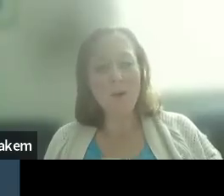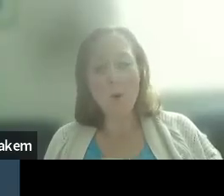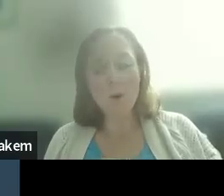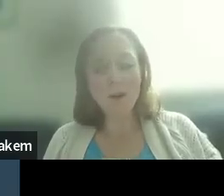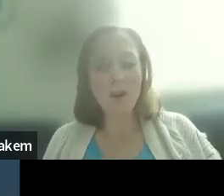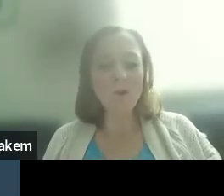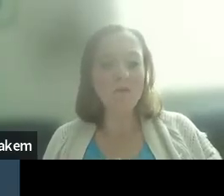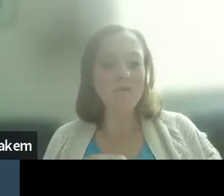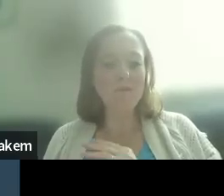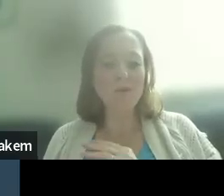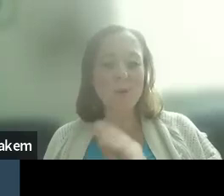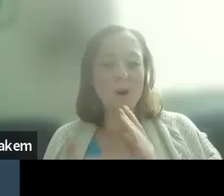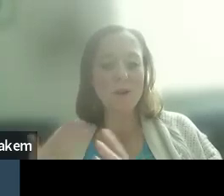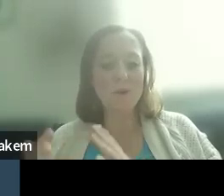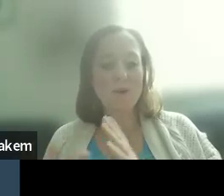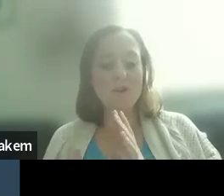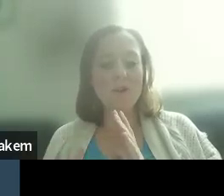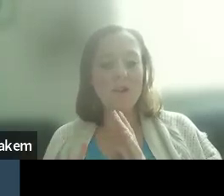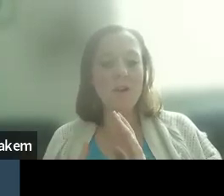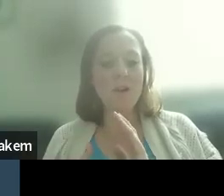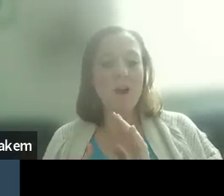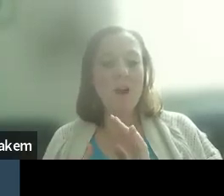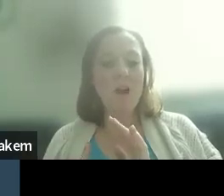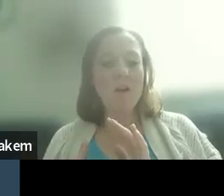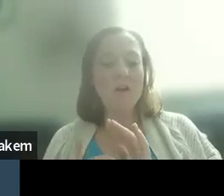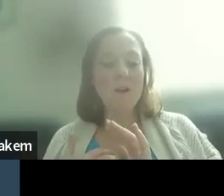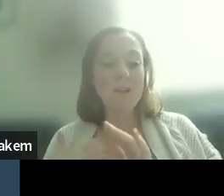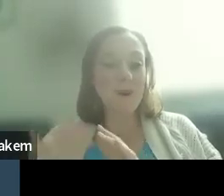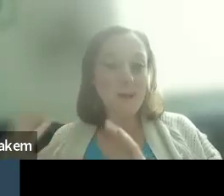about, we coordinate, we do policy coordination,